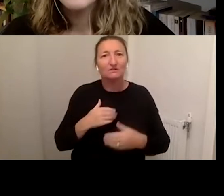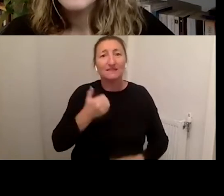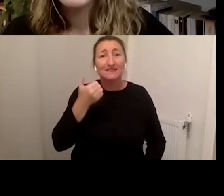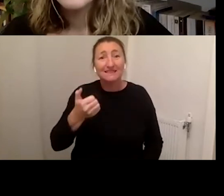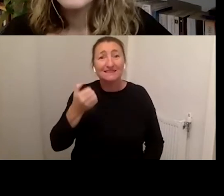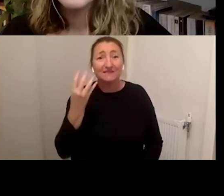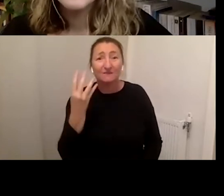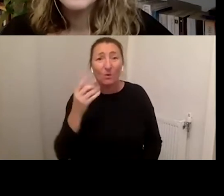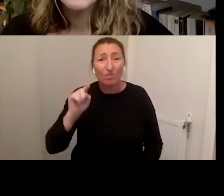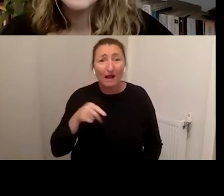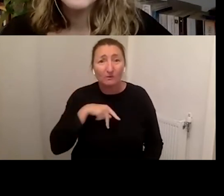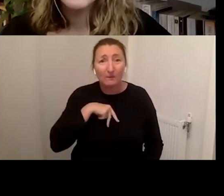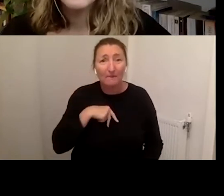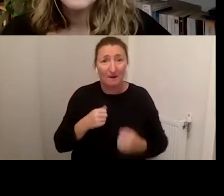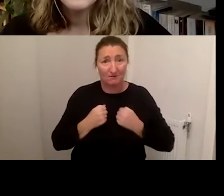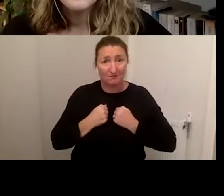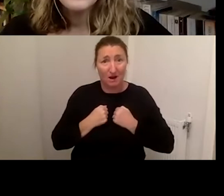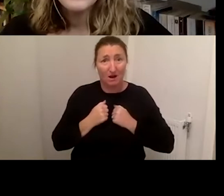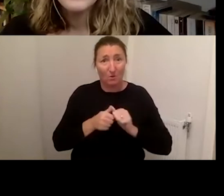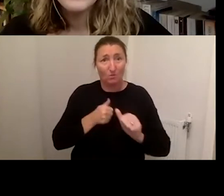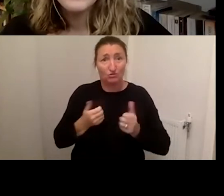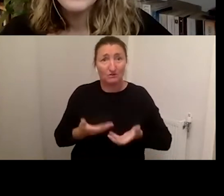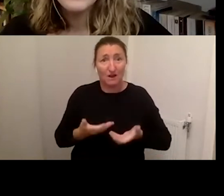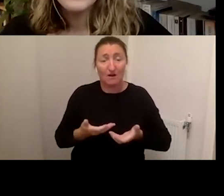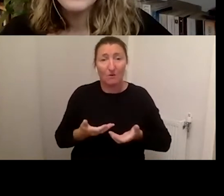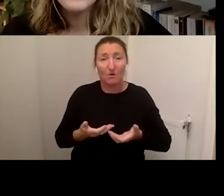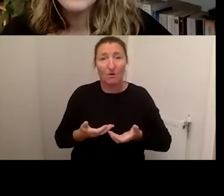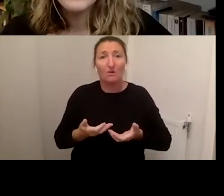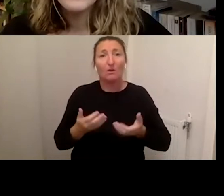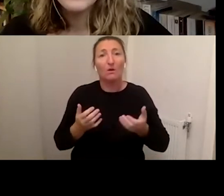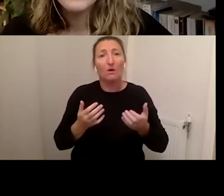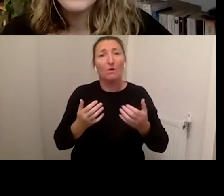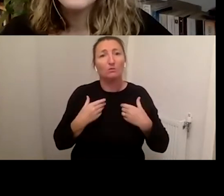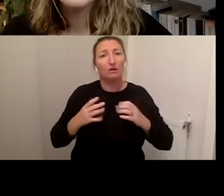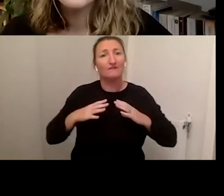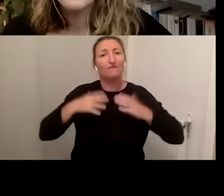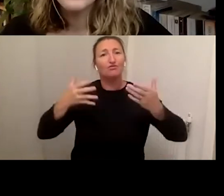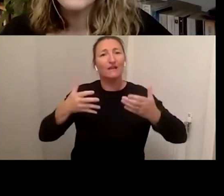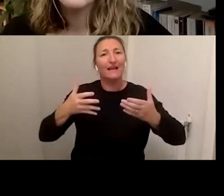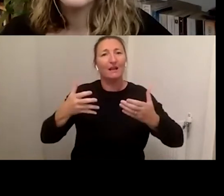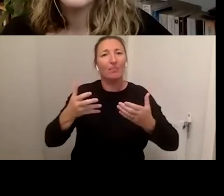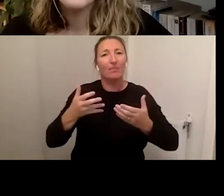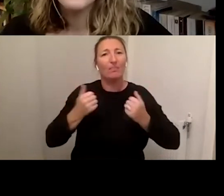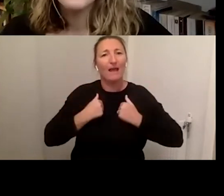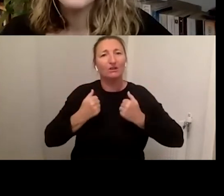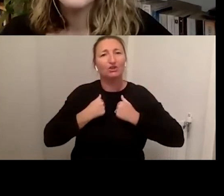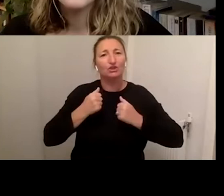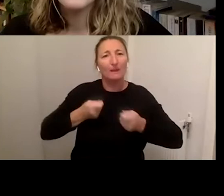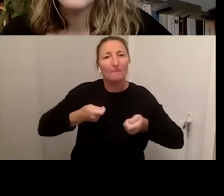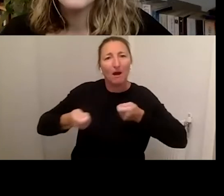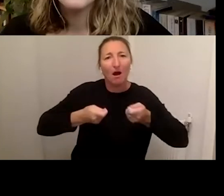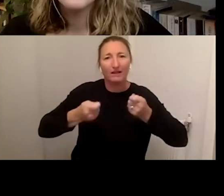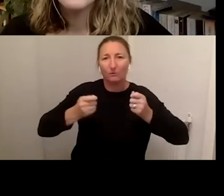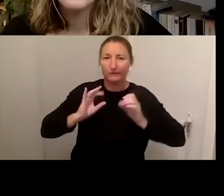members, we took the opportunity of the liberalization of the energy market in Europe. We took the opportunity to become